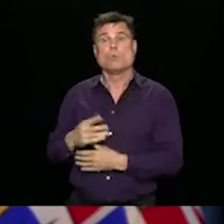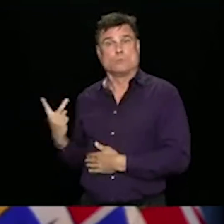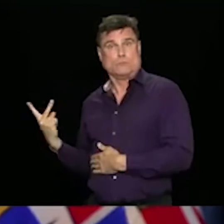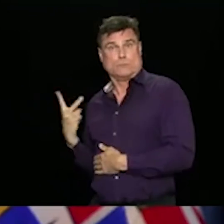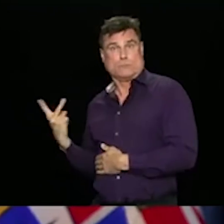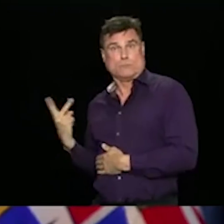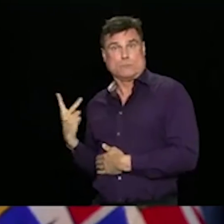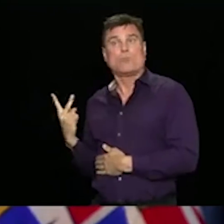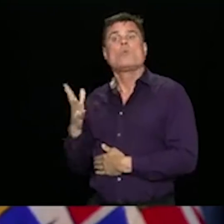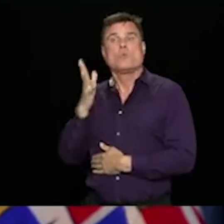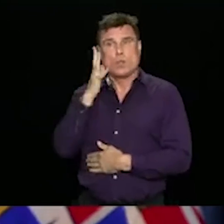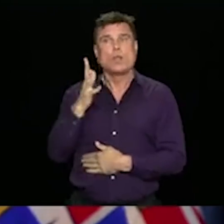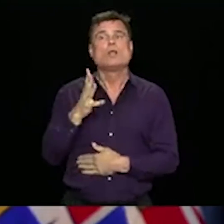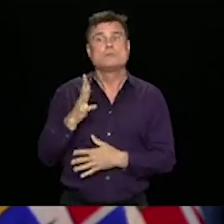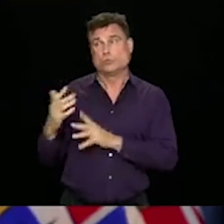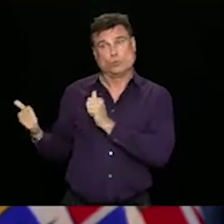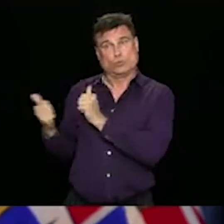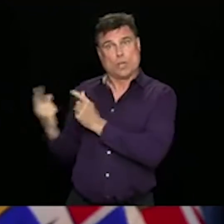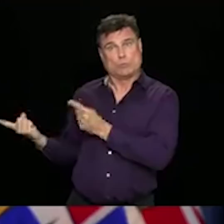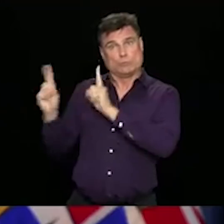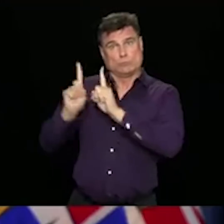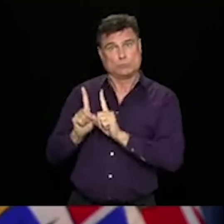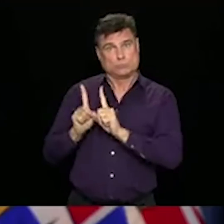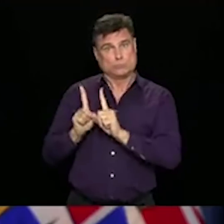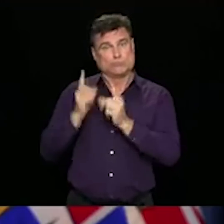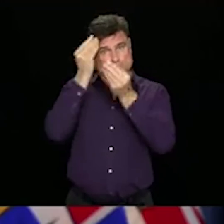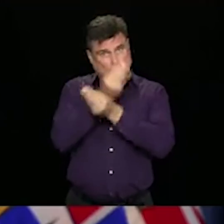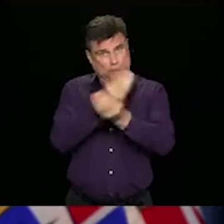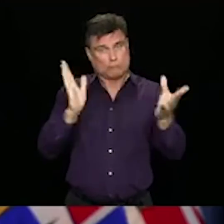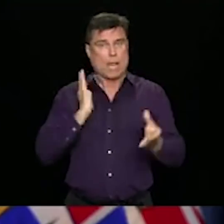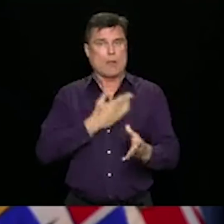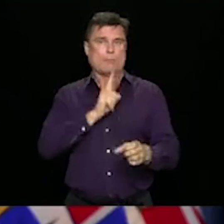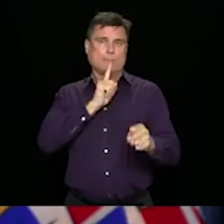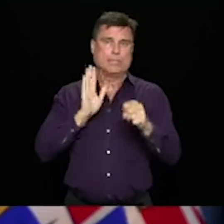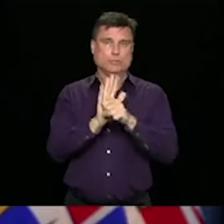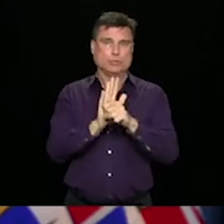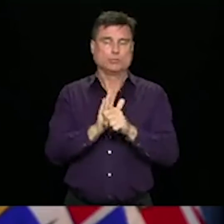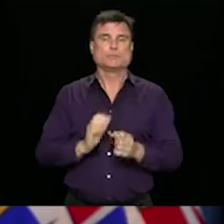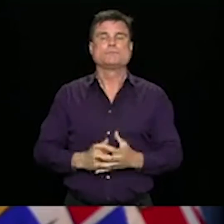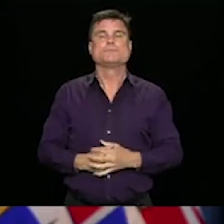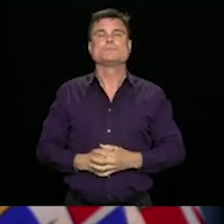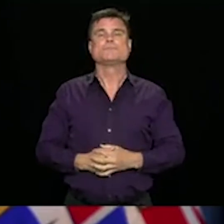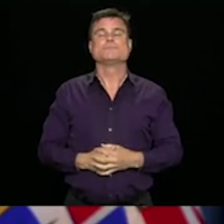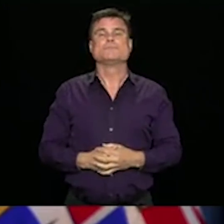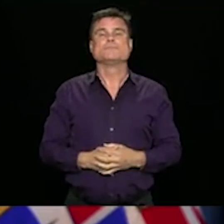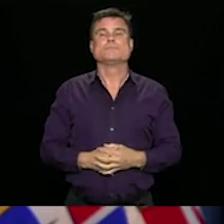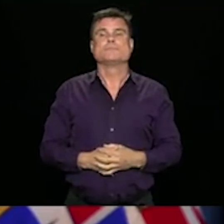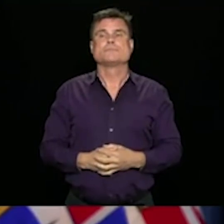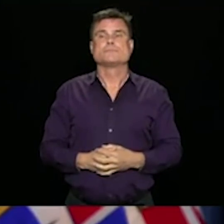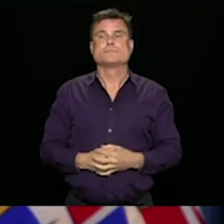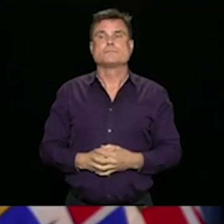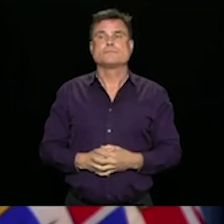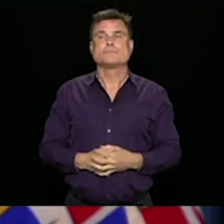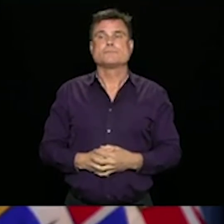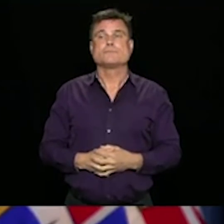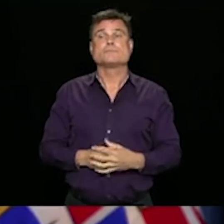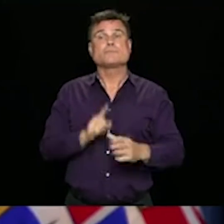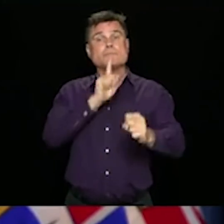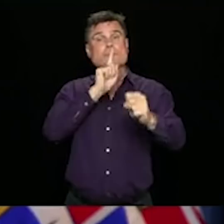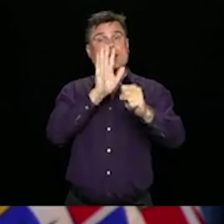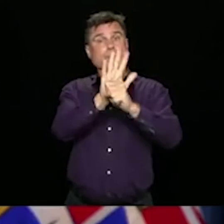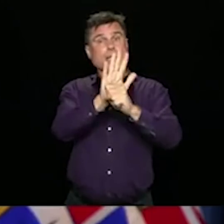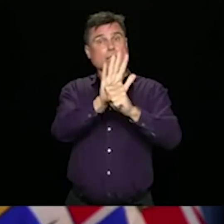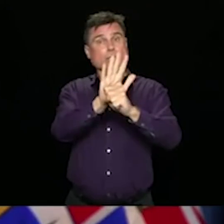do it together. So this Together pledge